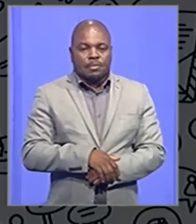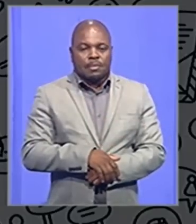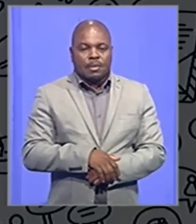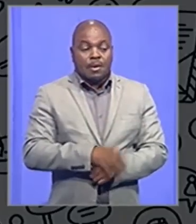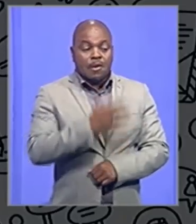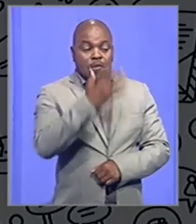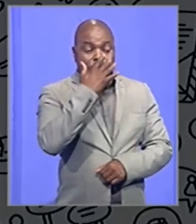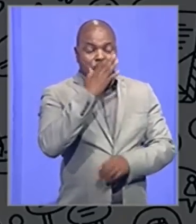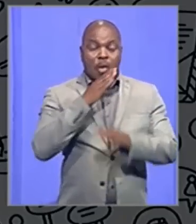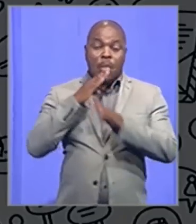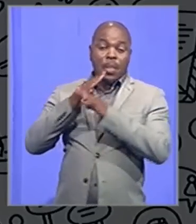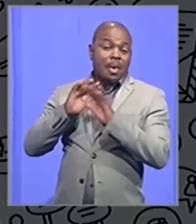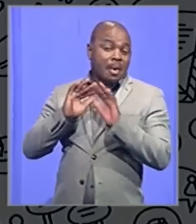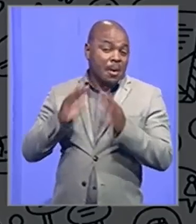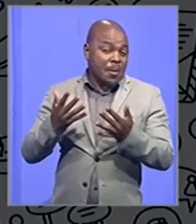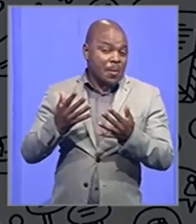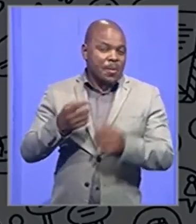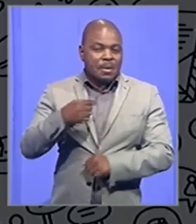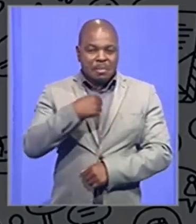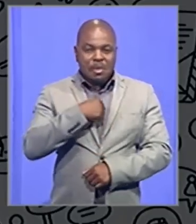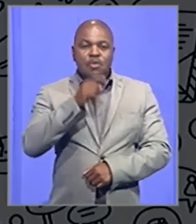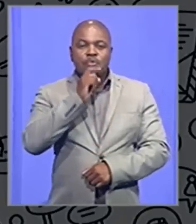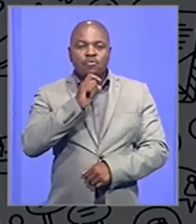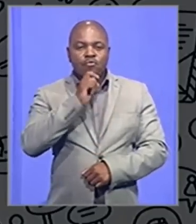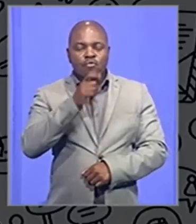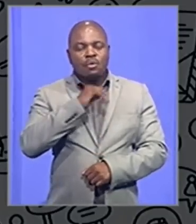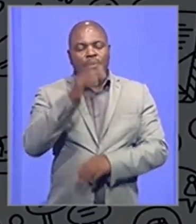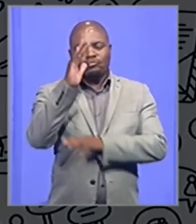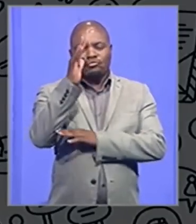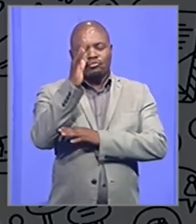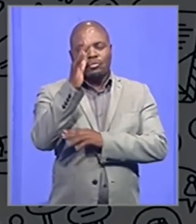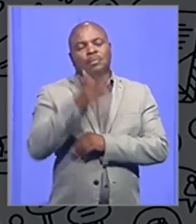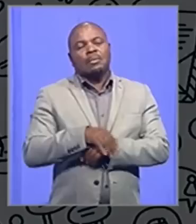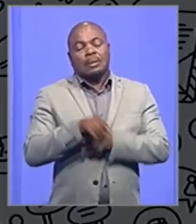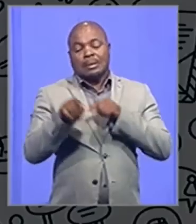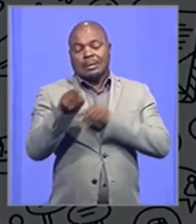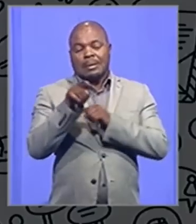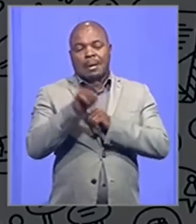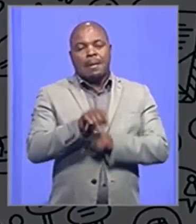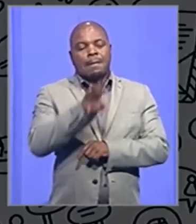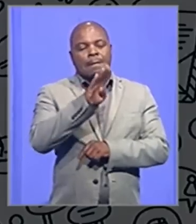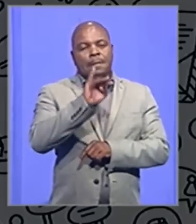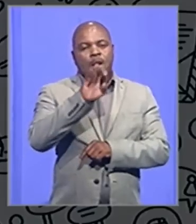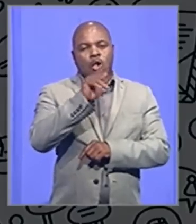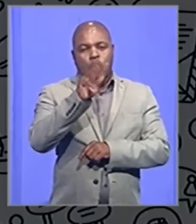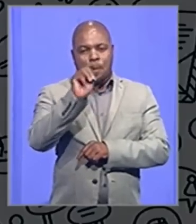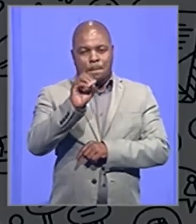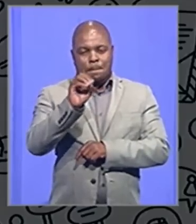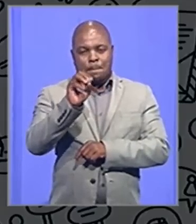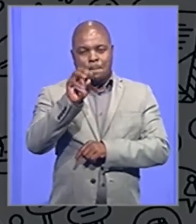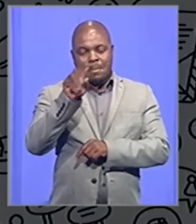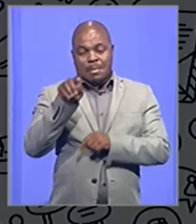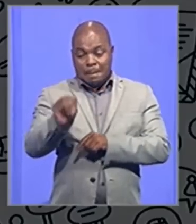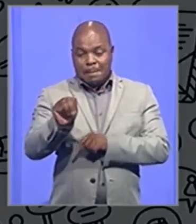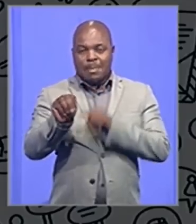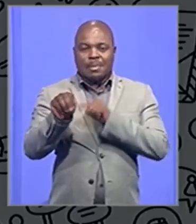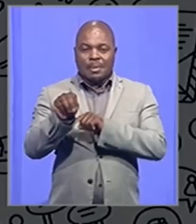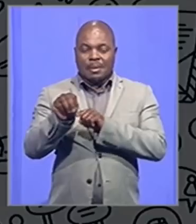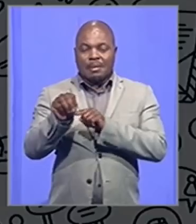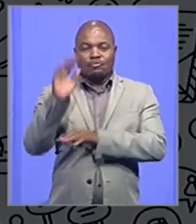bolwetse bona ke berekisa bulukomo ke setlhare se se botlhokwa thata, mme se bereka